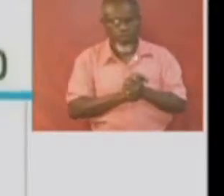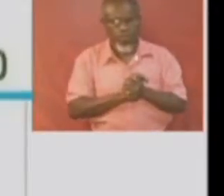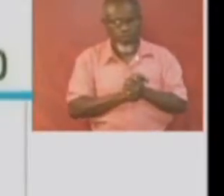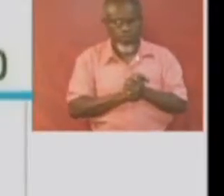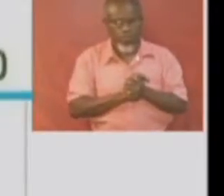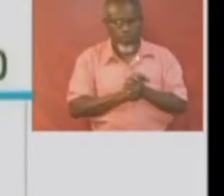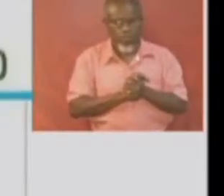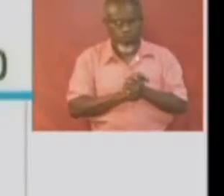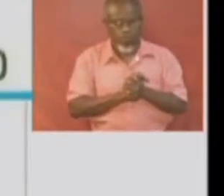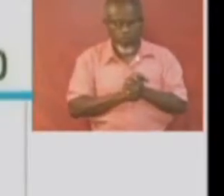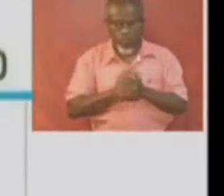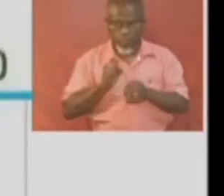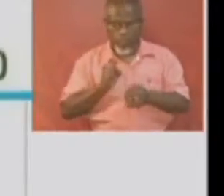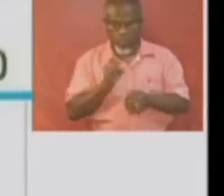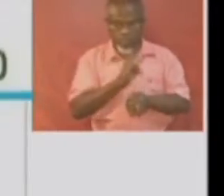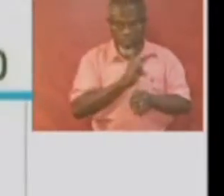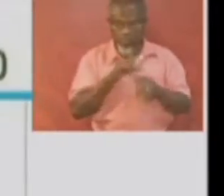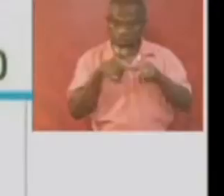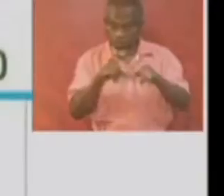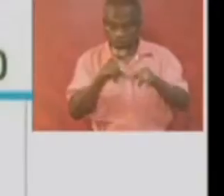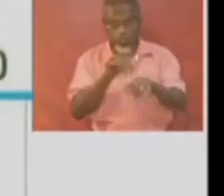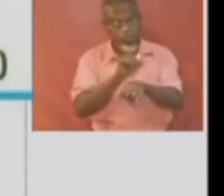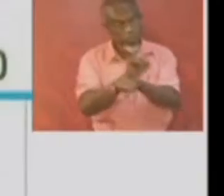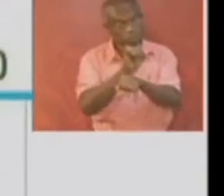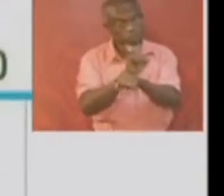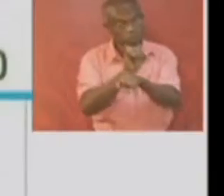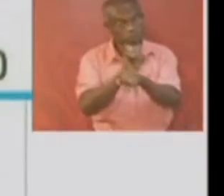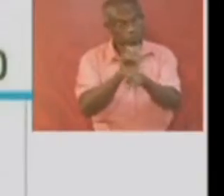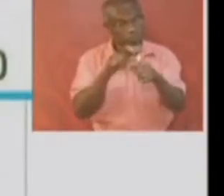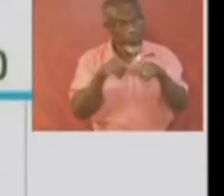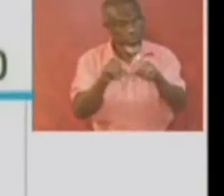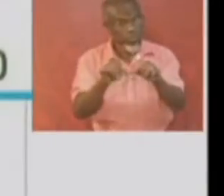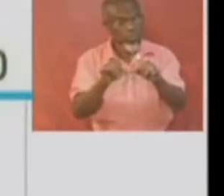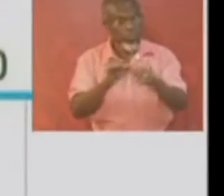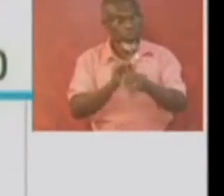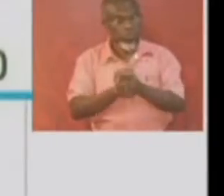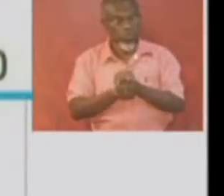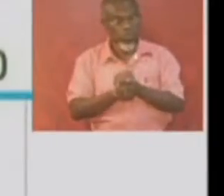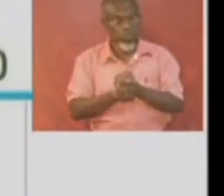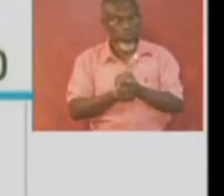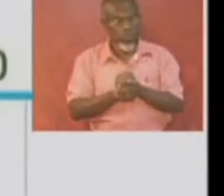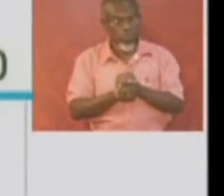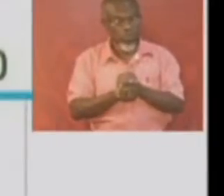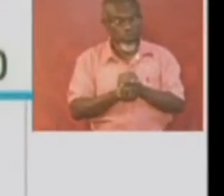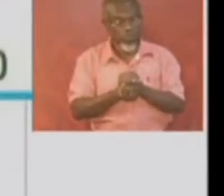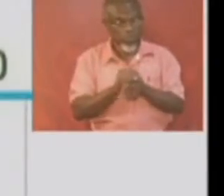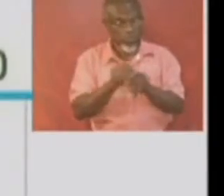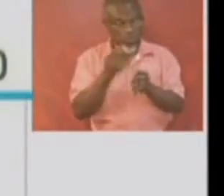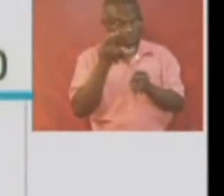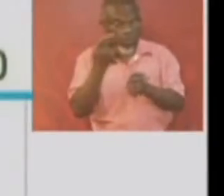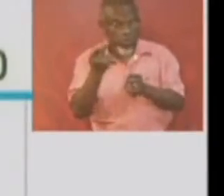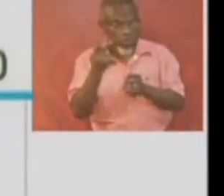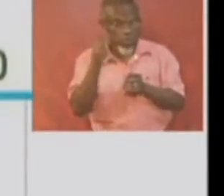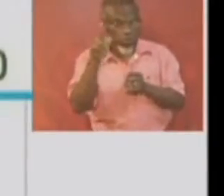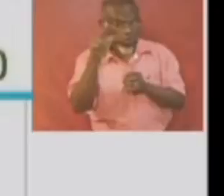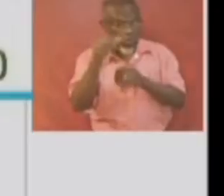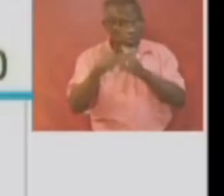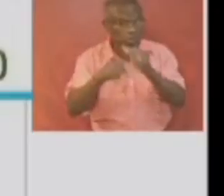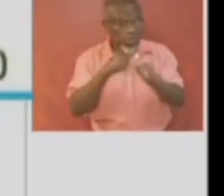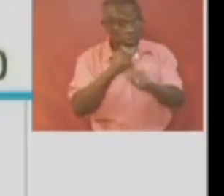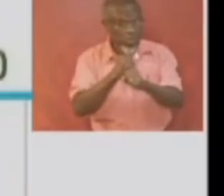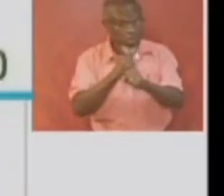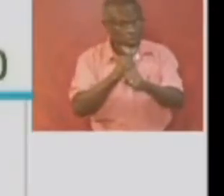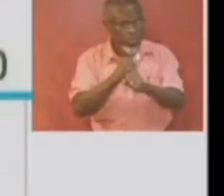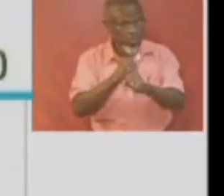to perform very well during the pandemic. 3 years are represented, and we have, unlike many